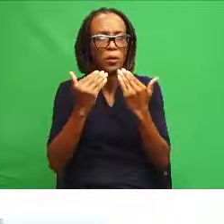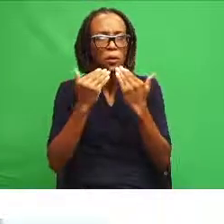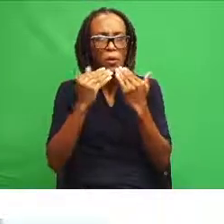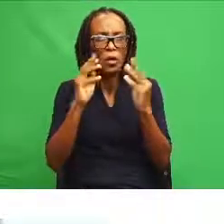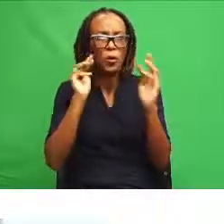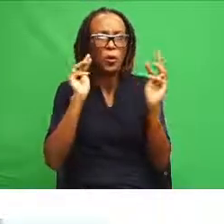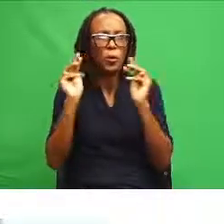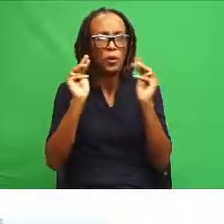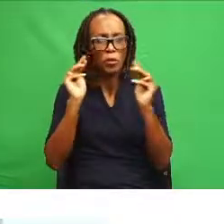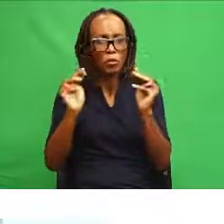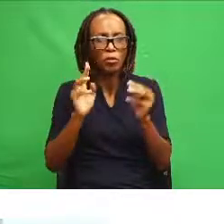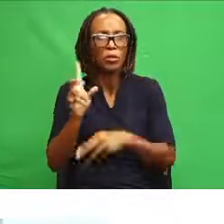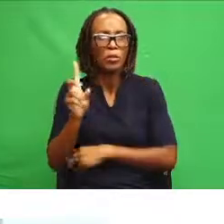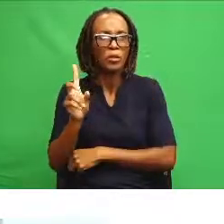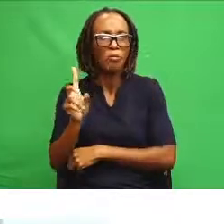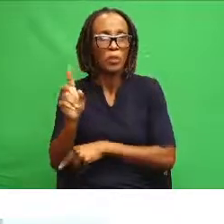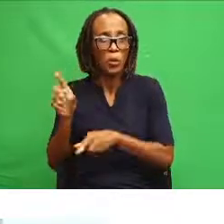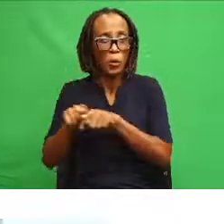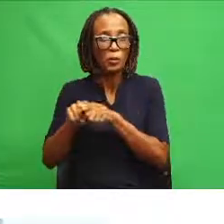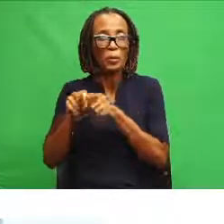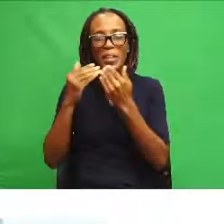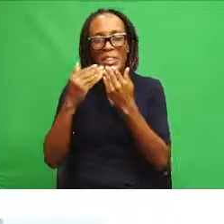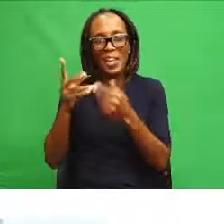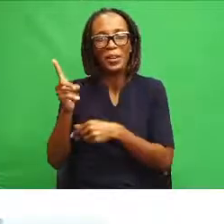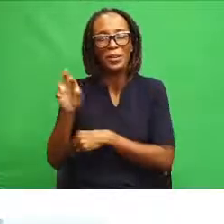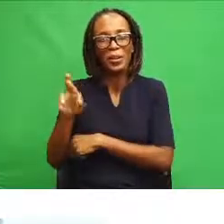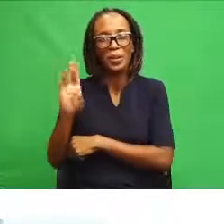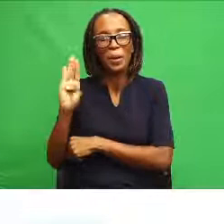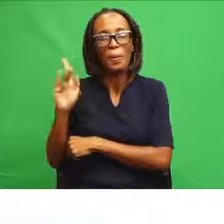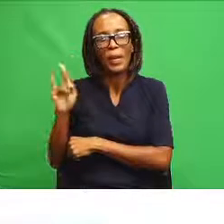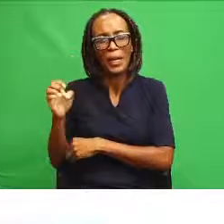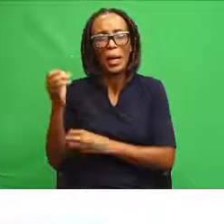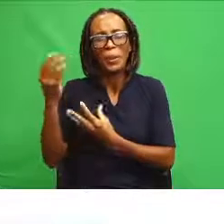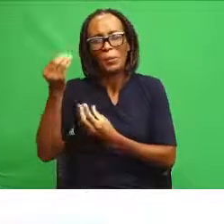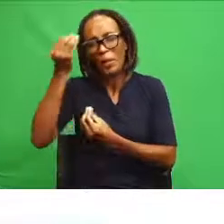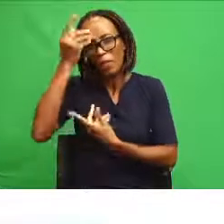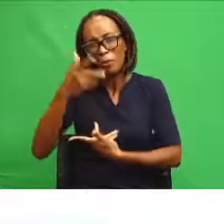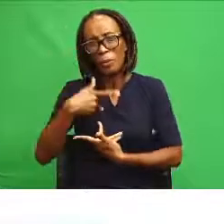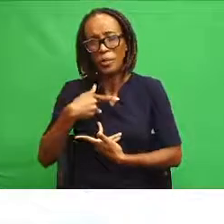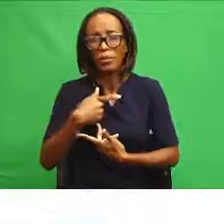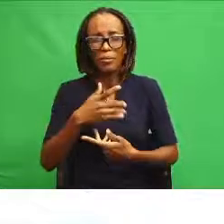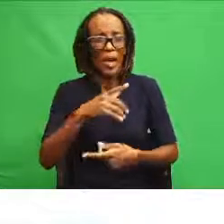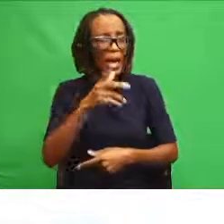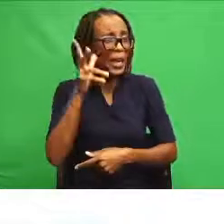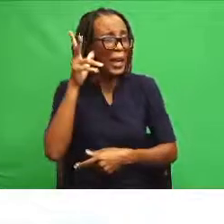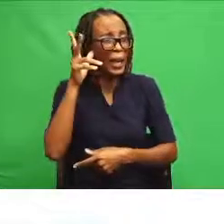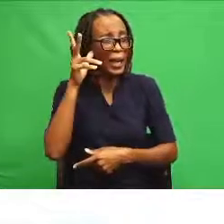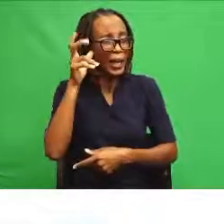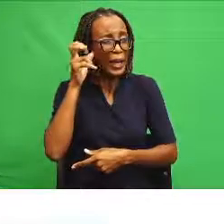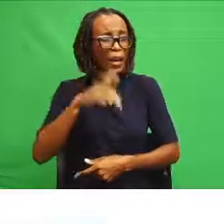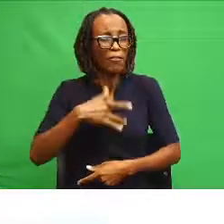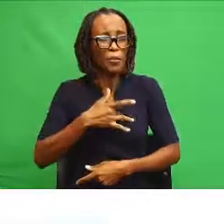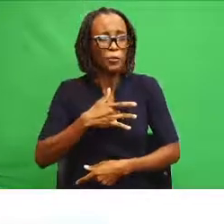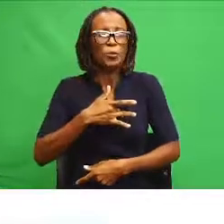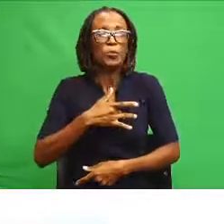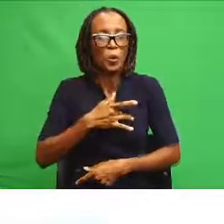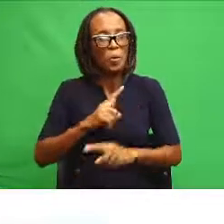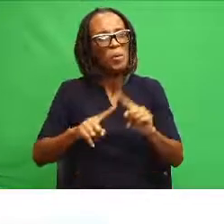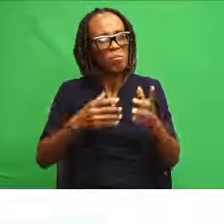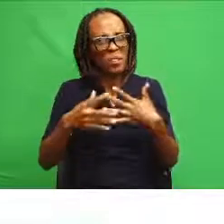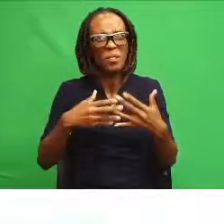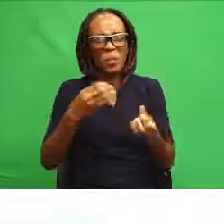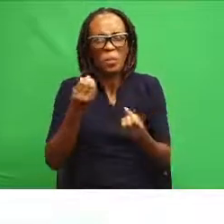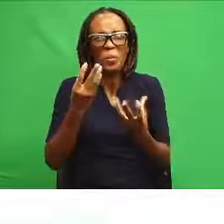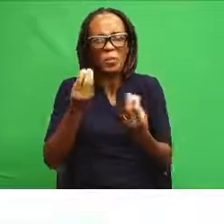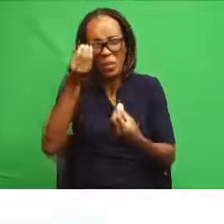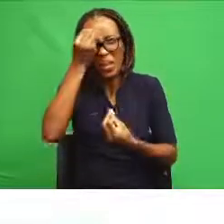Blake. It has been quite insightful. Painful a little bit, but insightful. You're welcome. You're welcome. Thank you